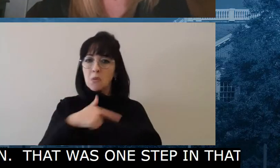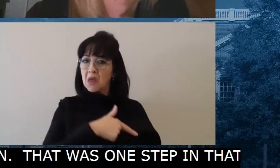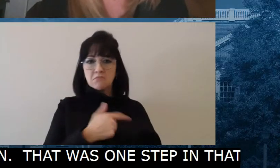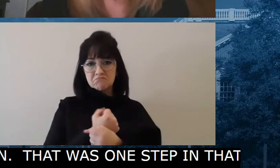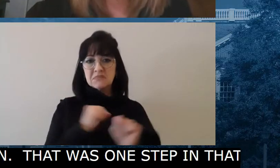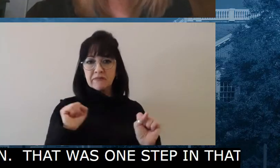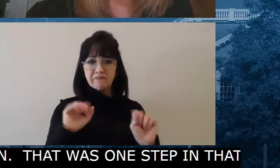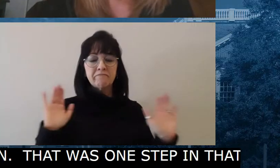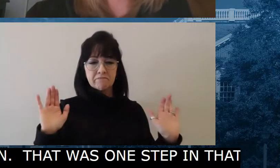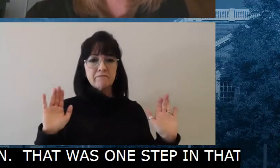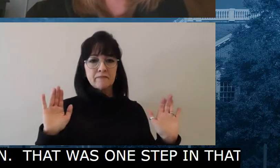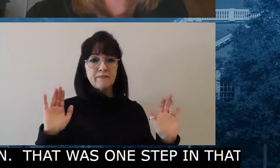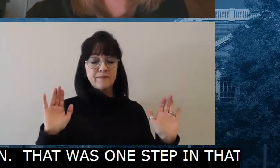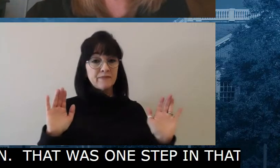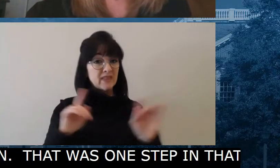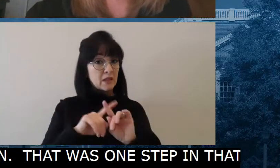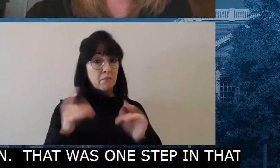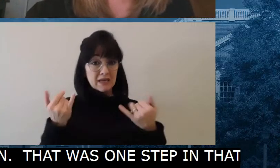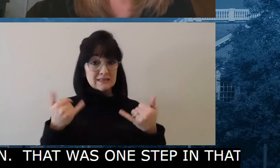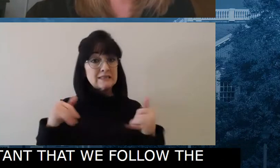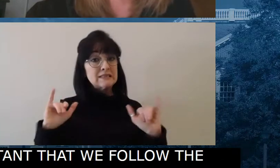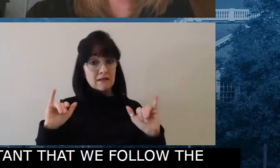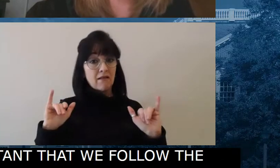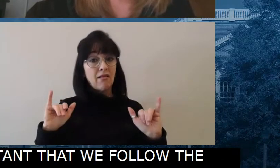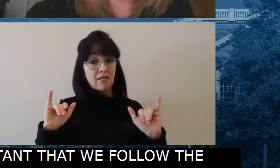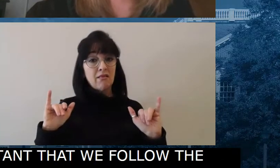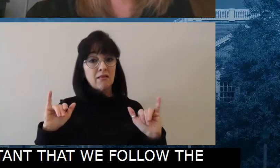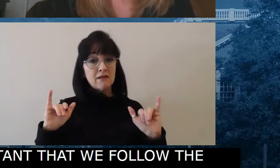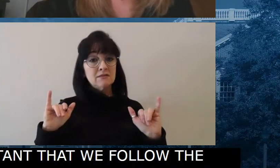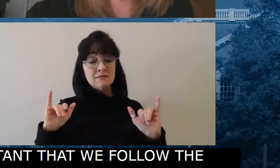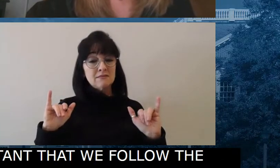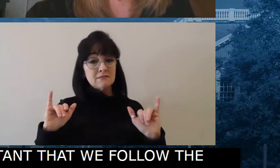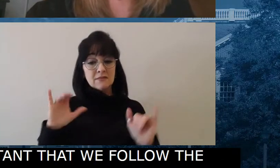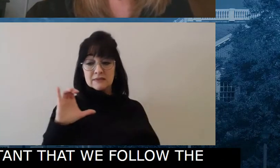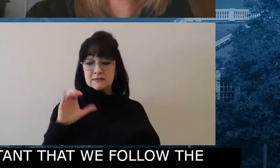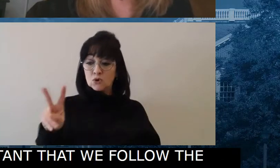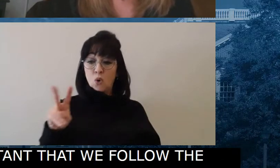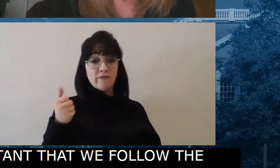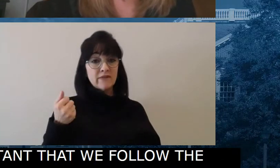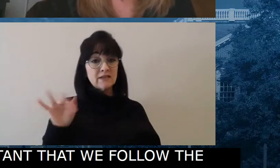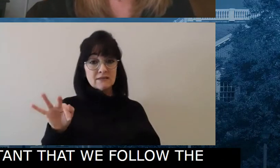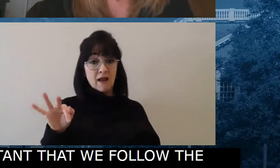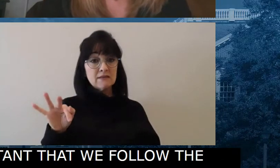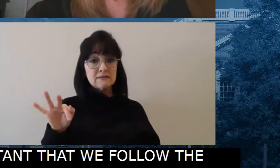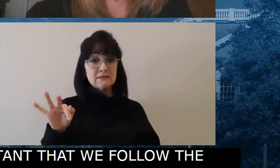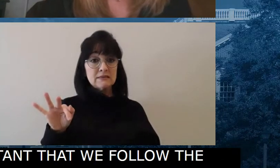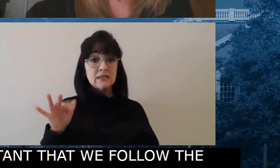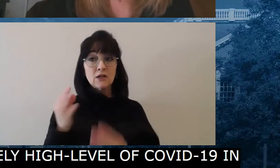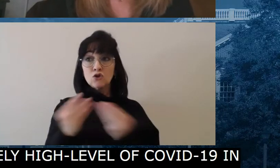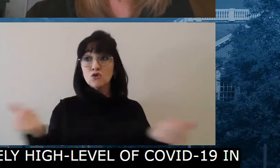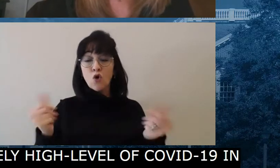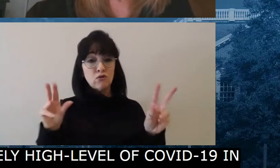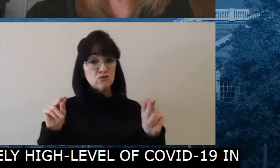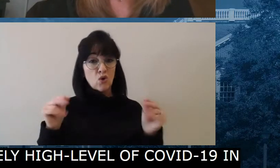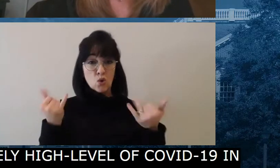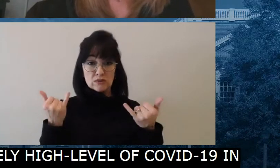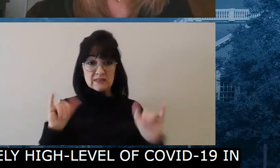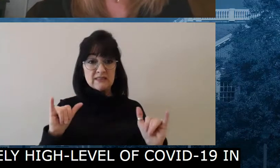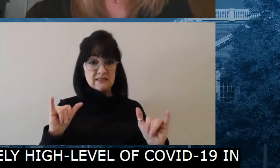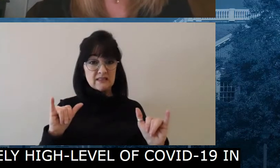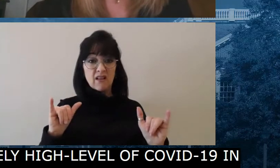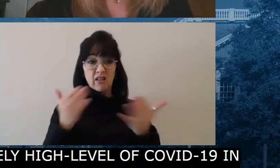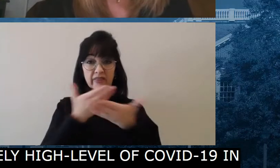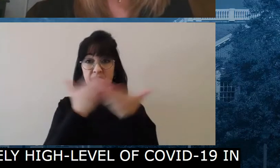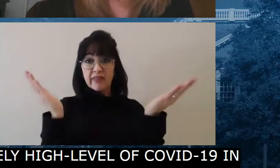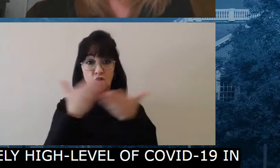a relatively high level of COVID-19 in our community. And that means, if somebody who's